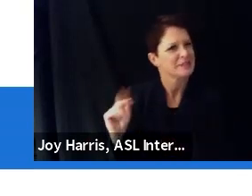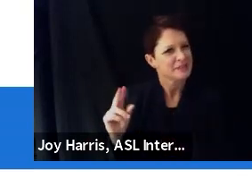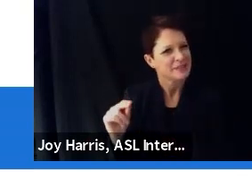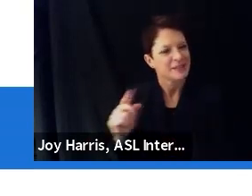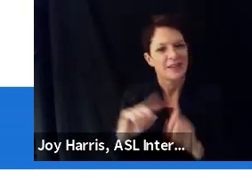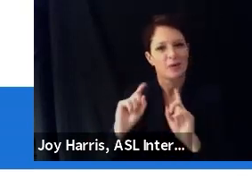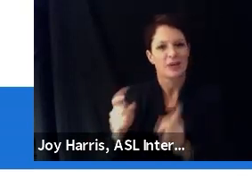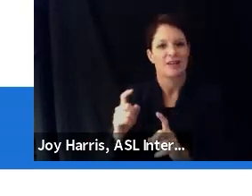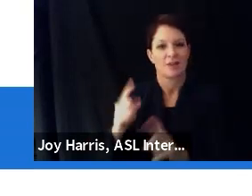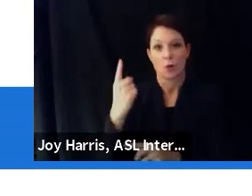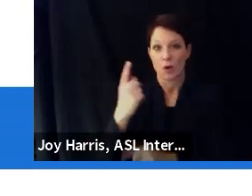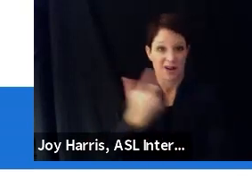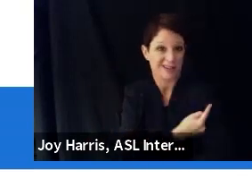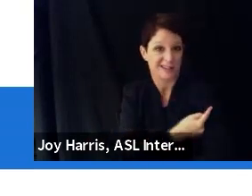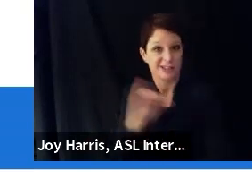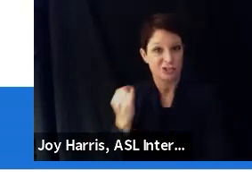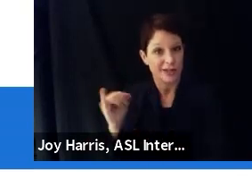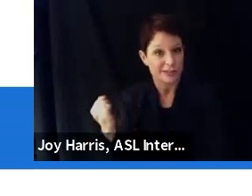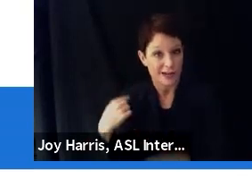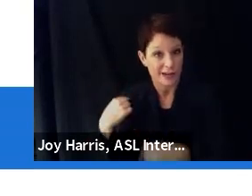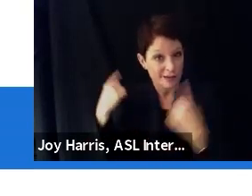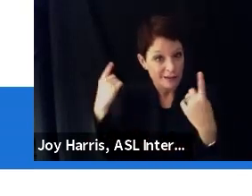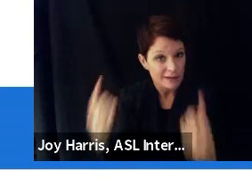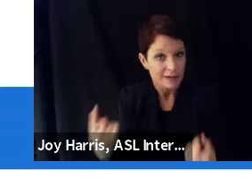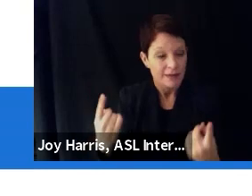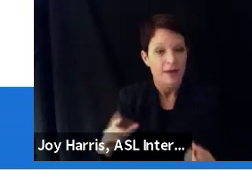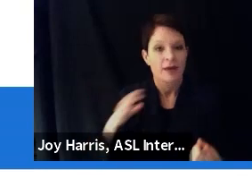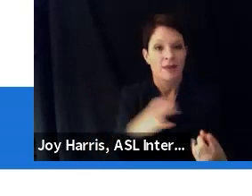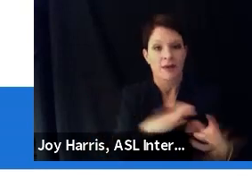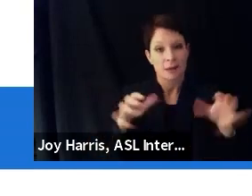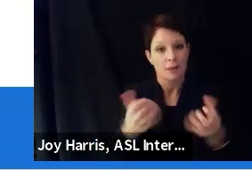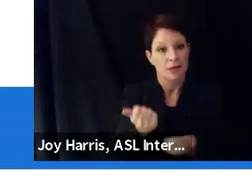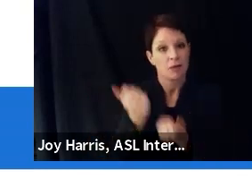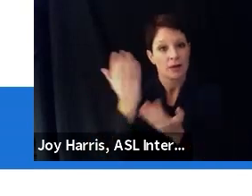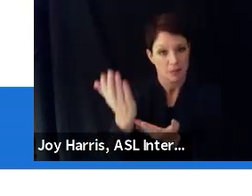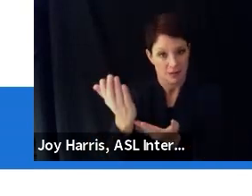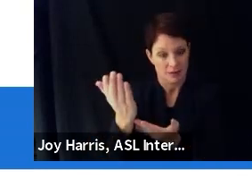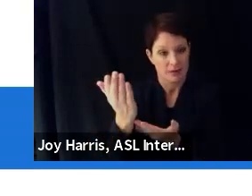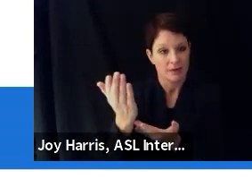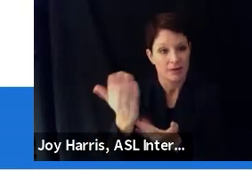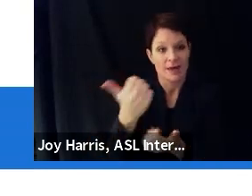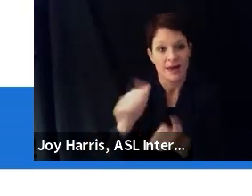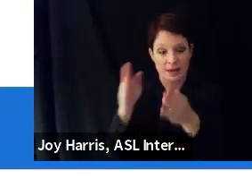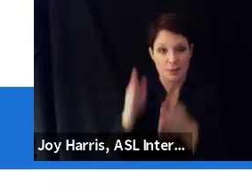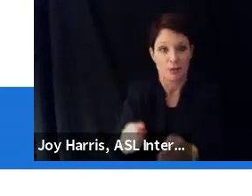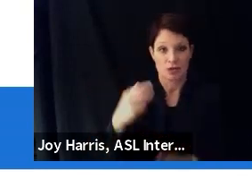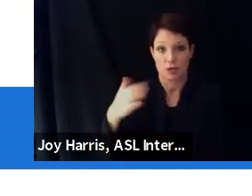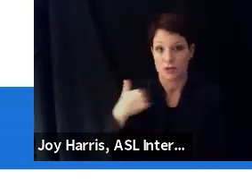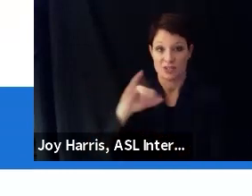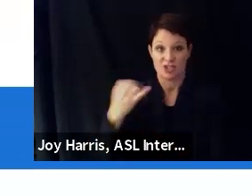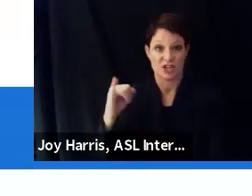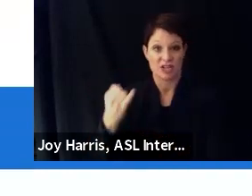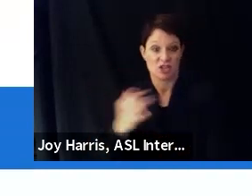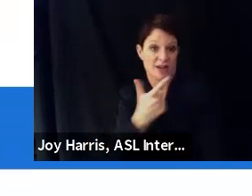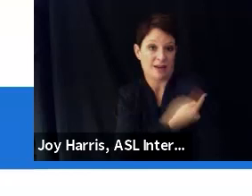a single dose initially. So the committee recommended that anyone who got J&J that's over